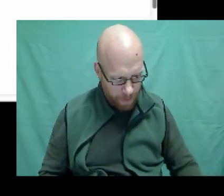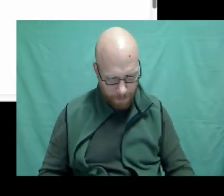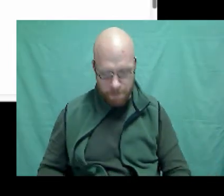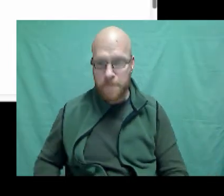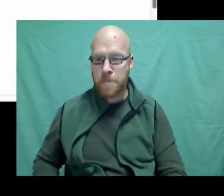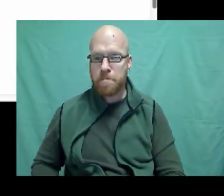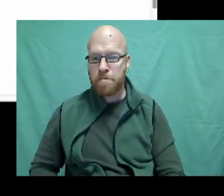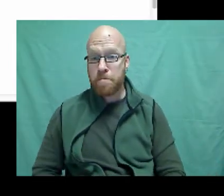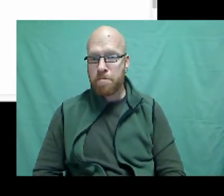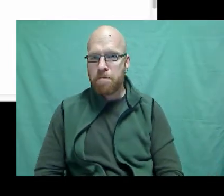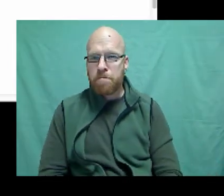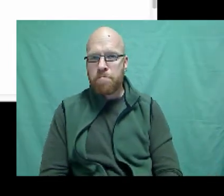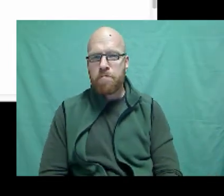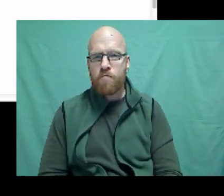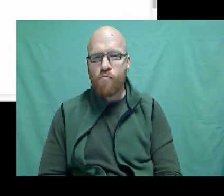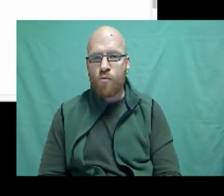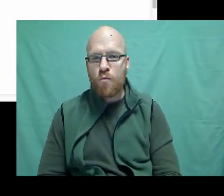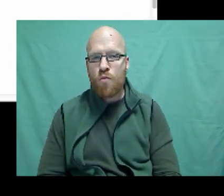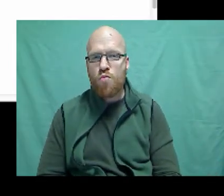a real number.